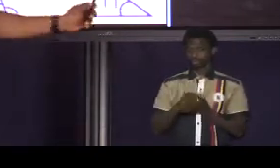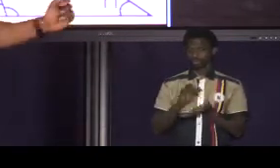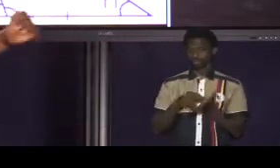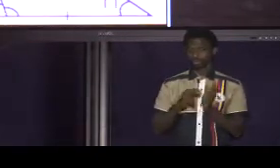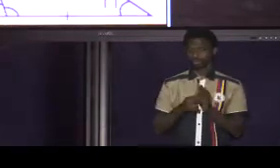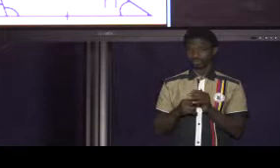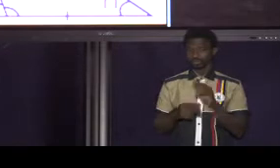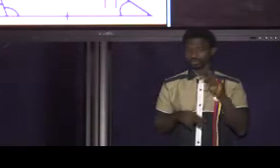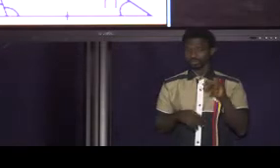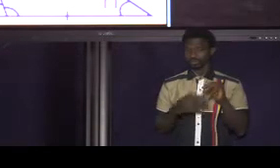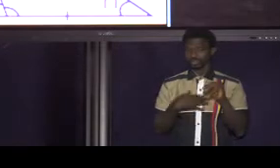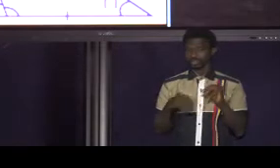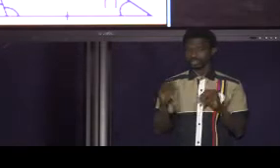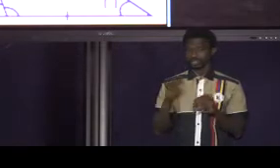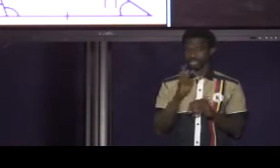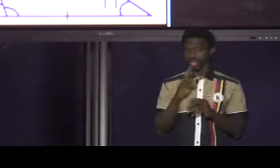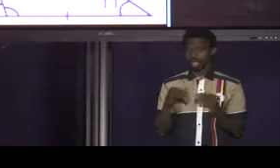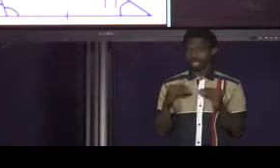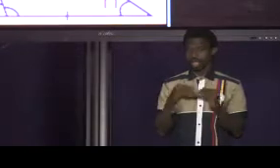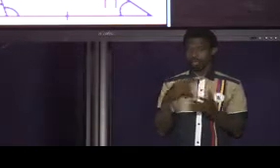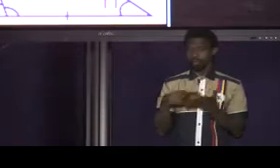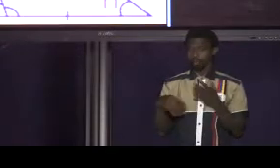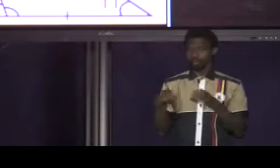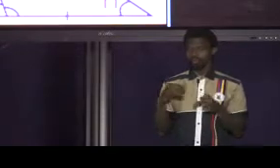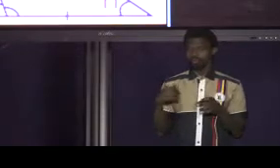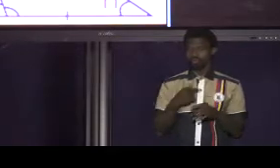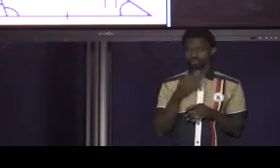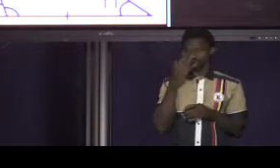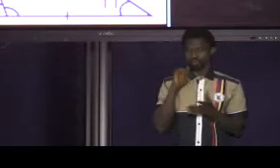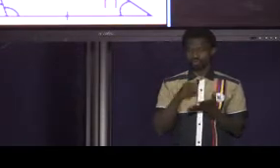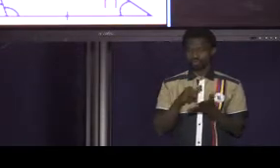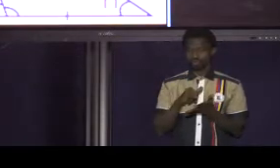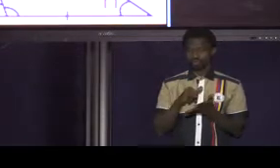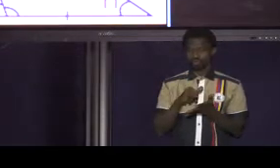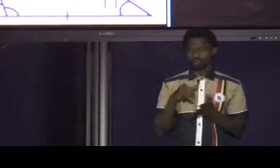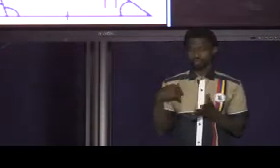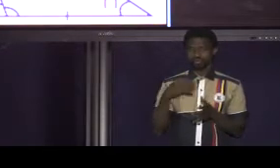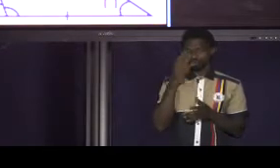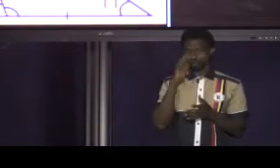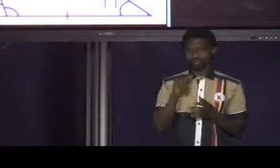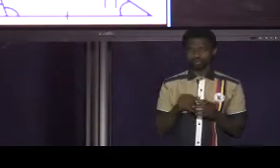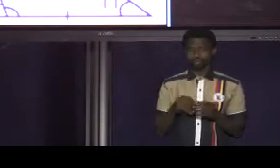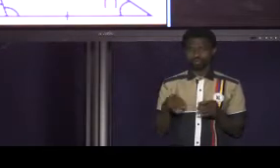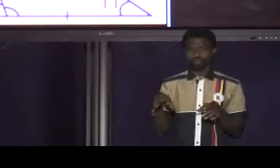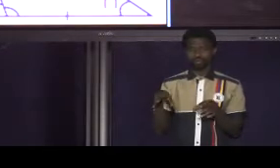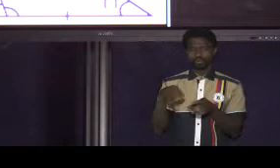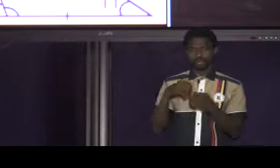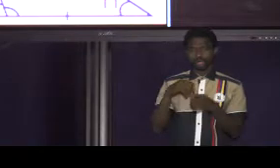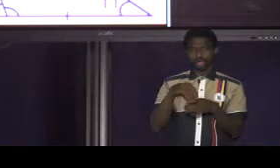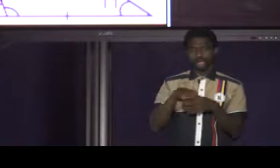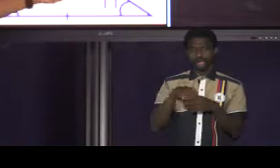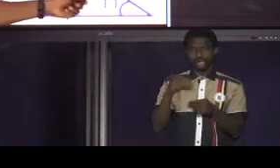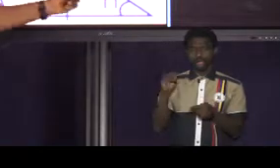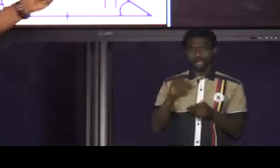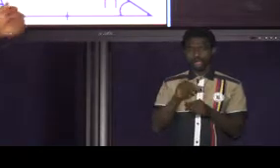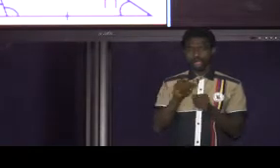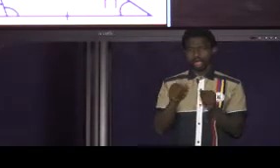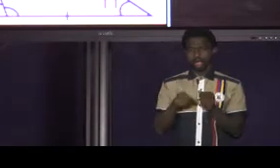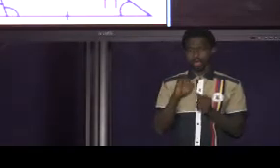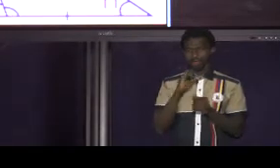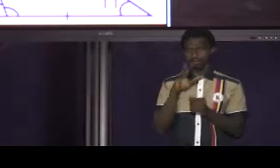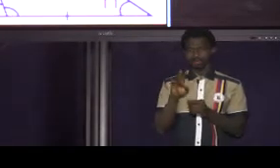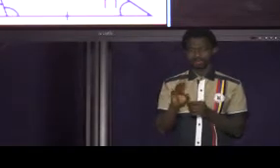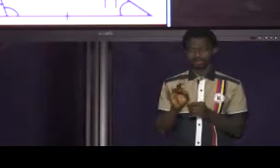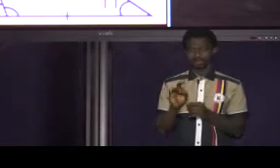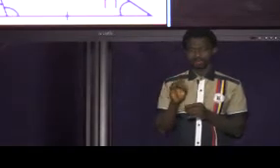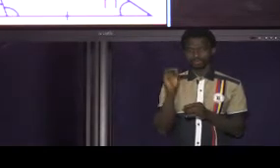and N are equal. So what do we know? We know the exterior angle here is 78 degrees. We also know that M and N are